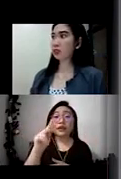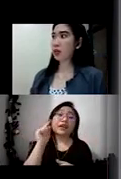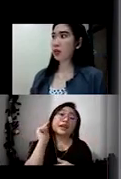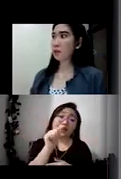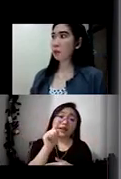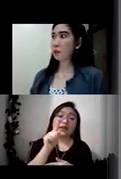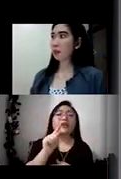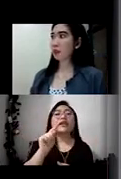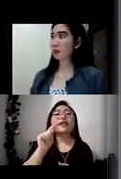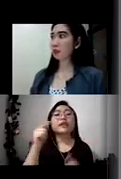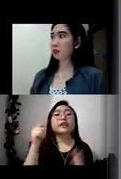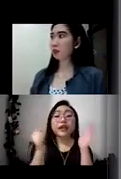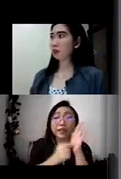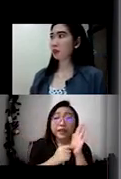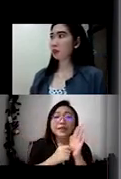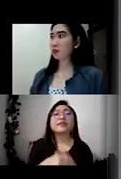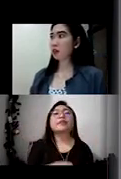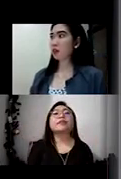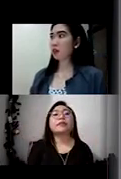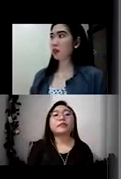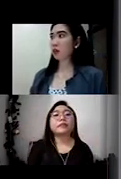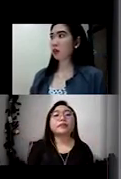click the